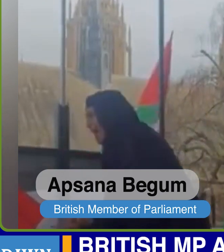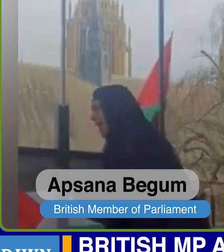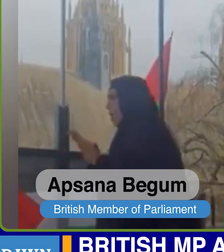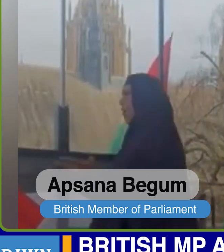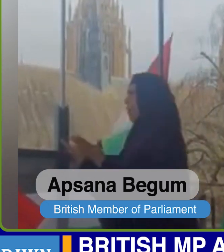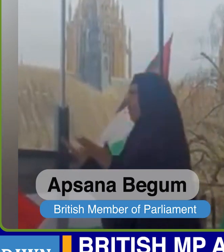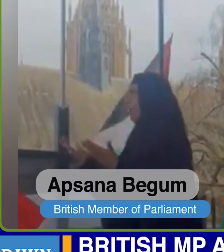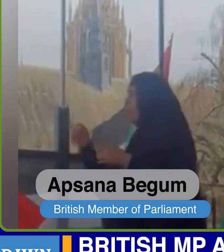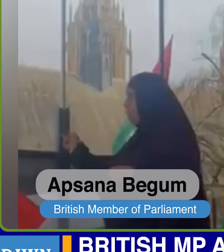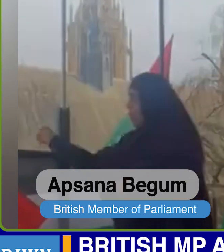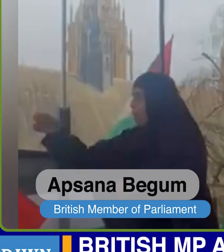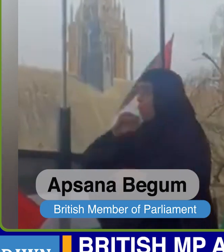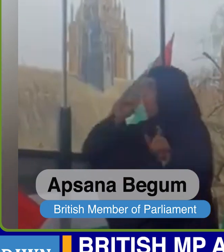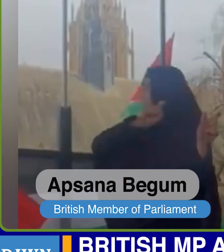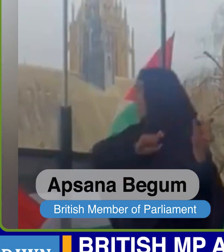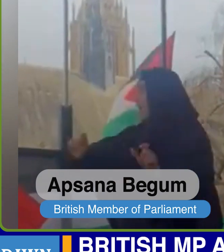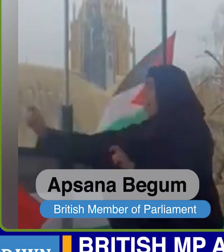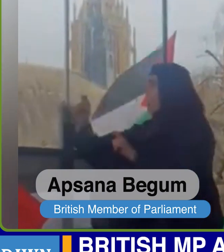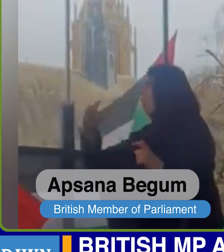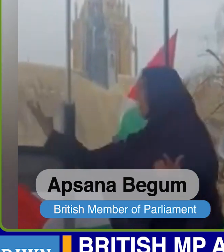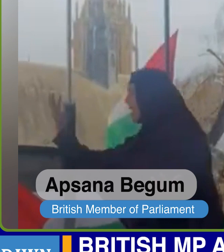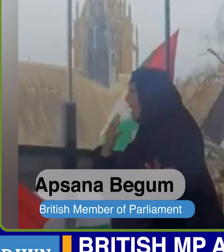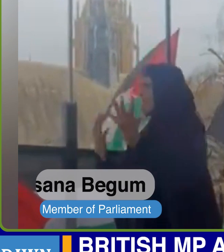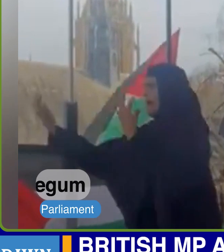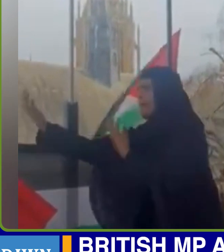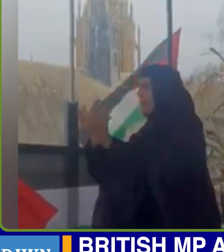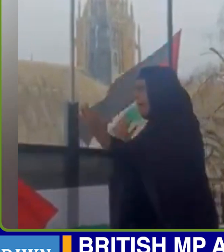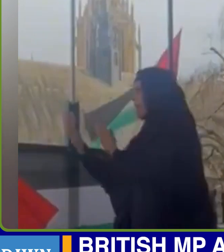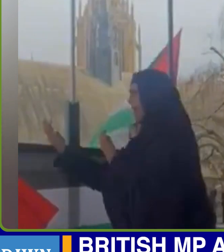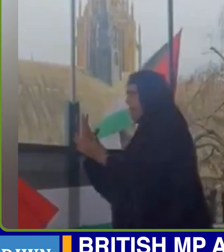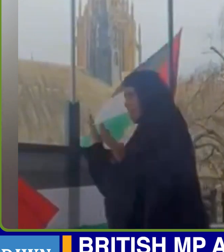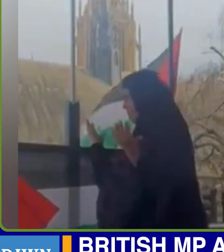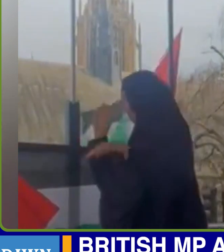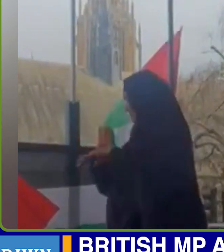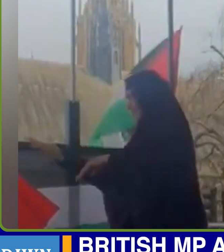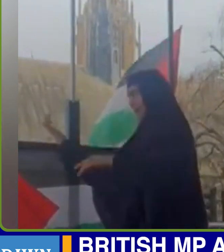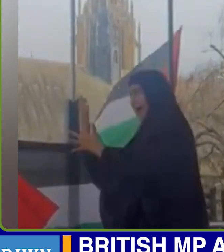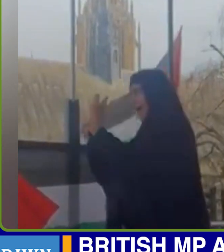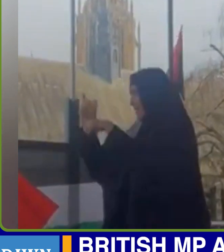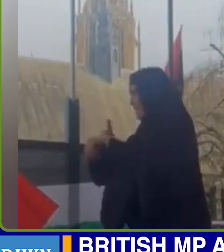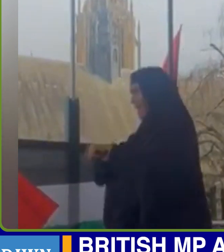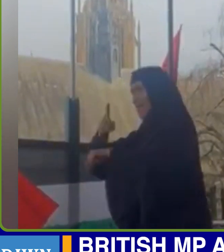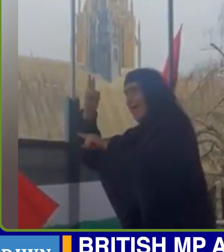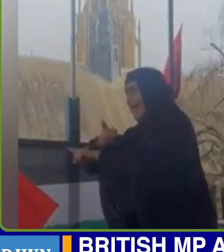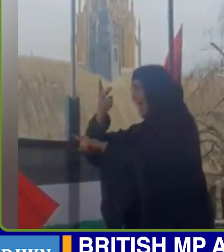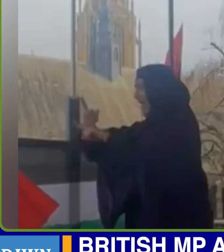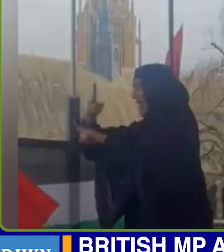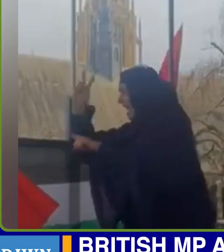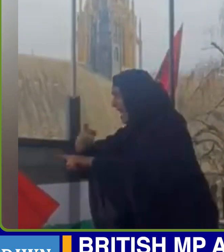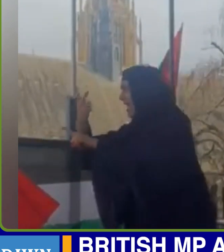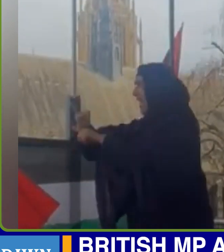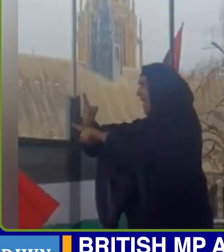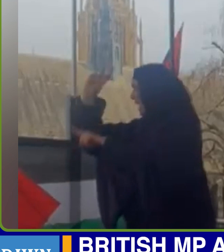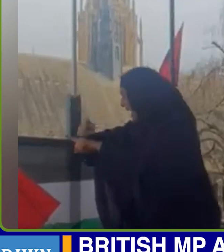coming together as long as it is needed, as many times as we need to, standing together